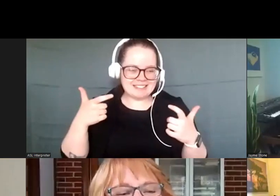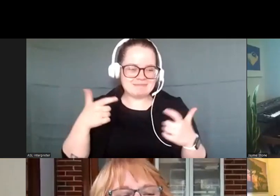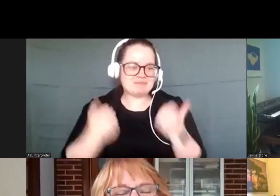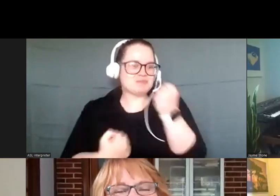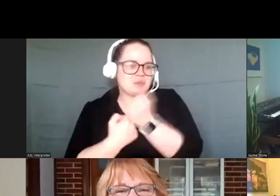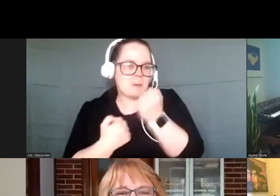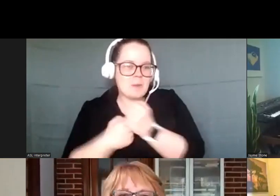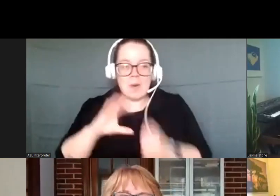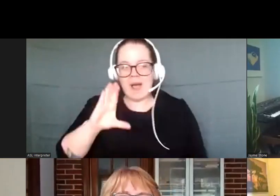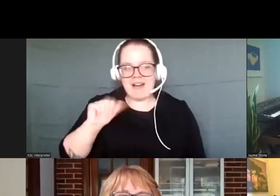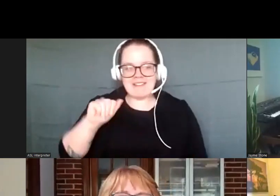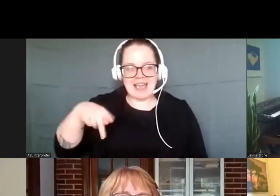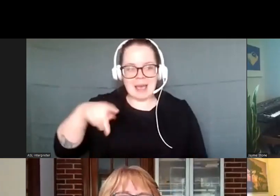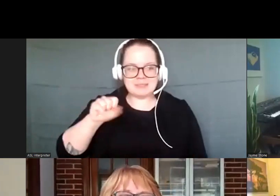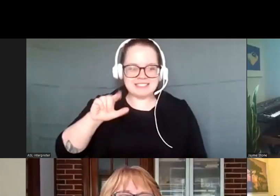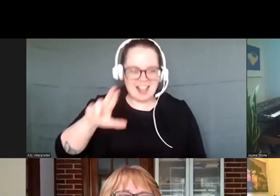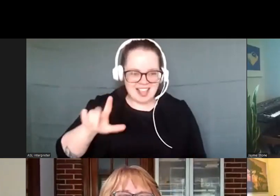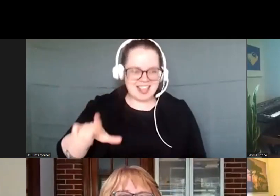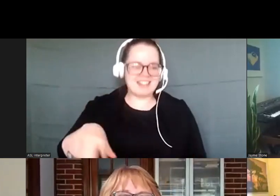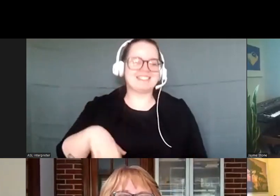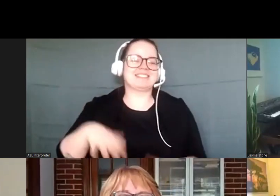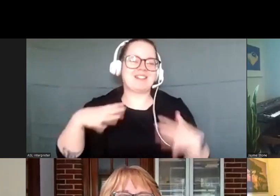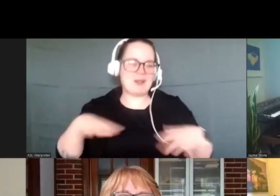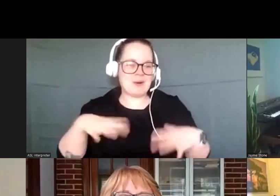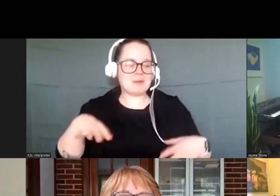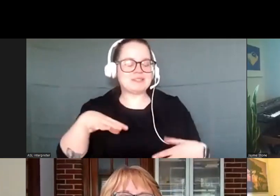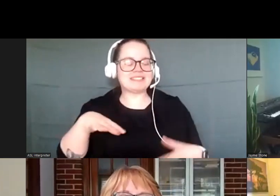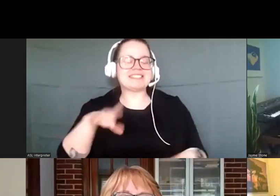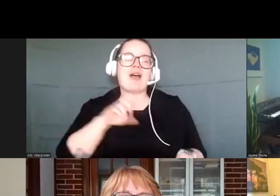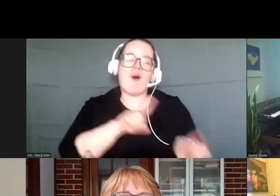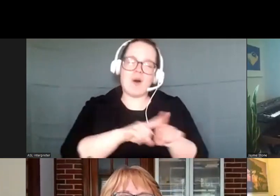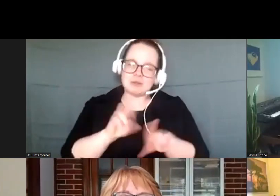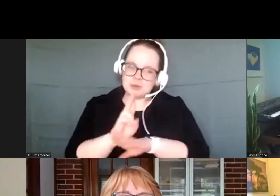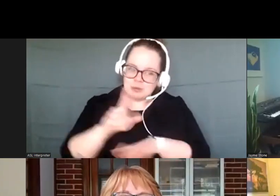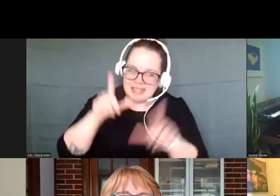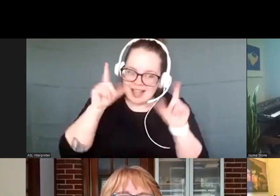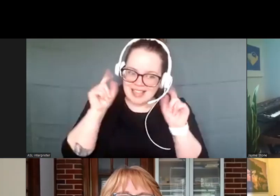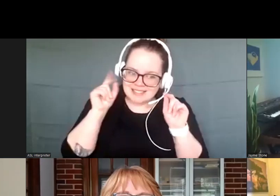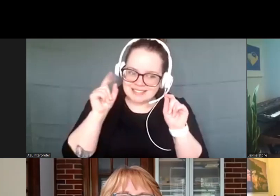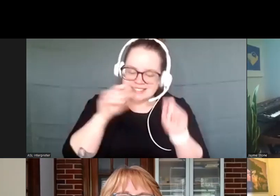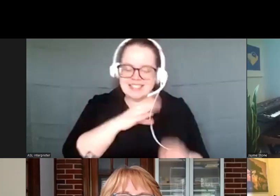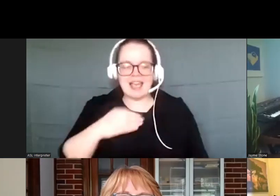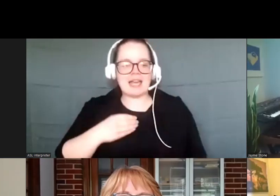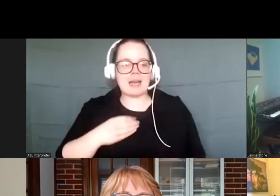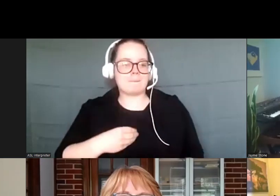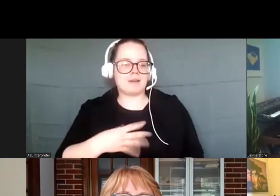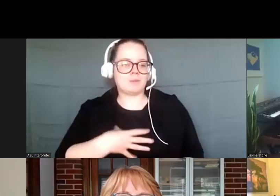I'm also wearing glasses, and am a white man sitting in his studio. Thank you all.